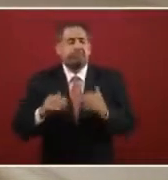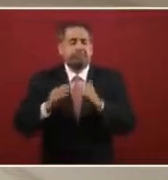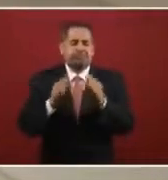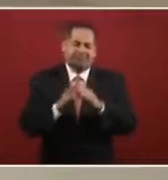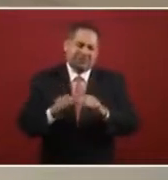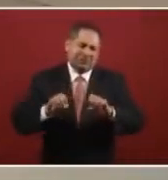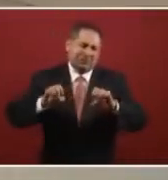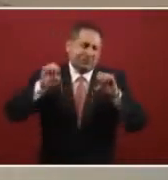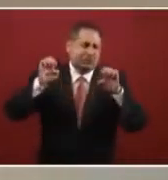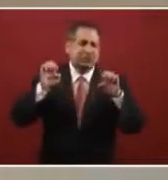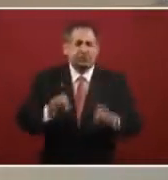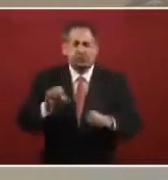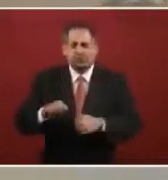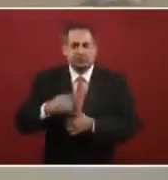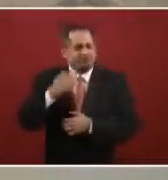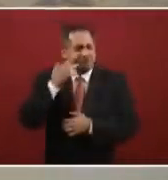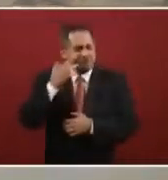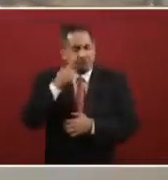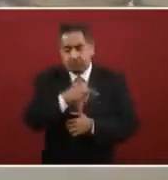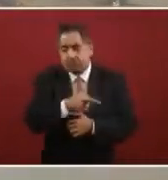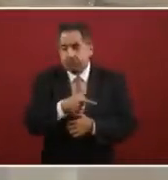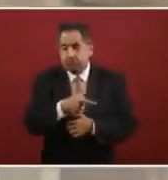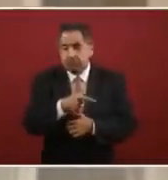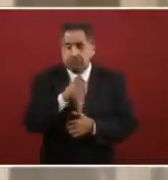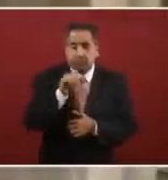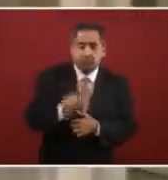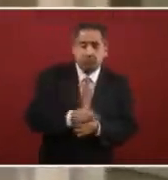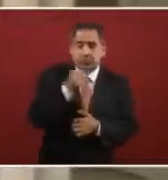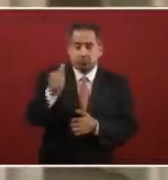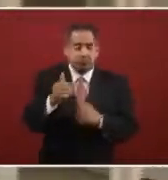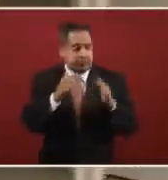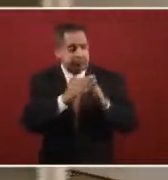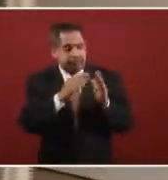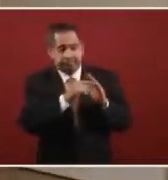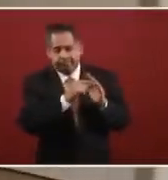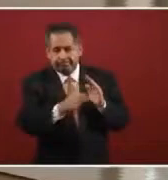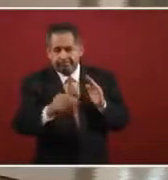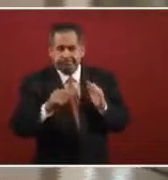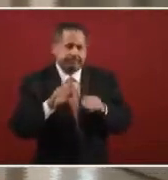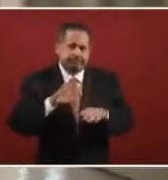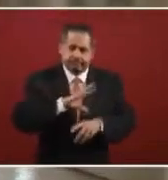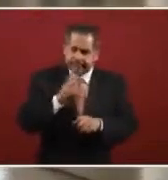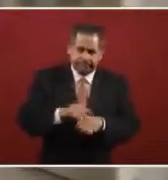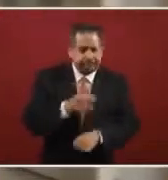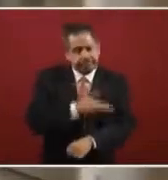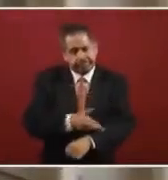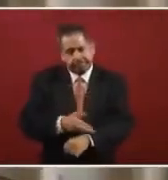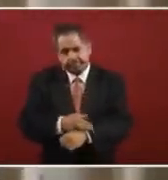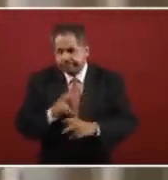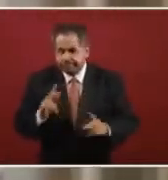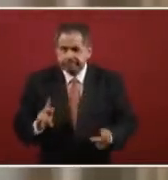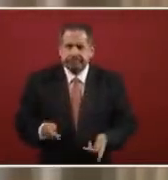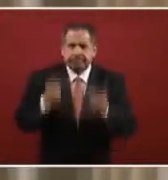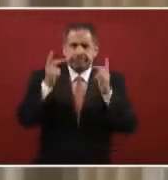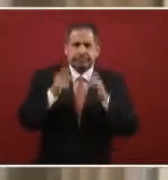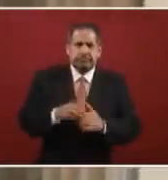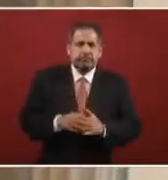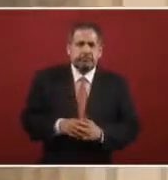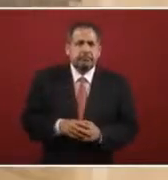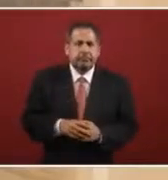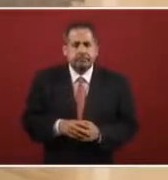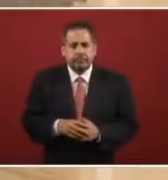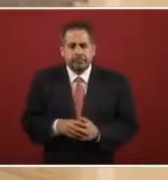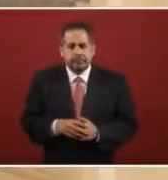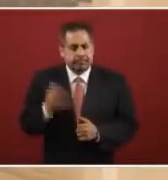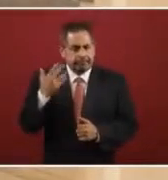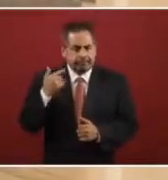bedrooms, and one of the bedrooms was filled with money. Ya habíamos comentado, estamos dando celeridad. Wow, very nice que house. ya